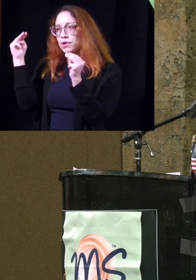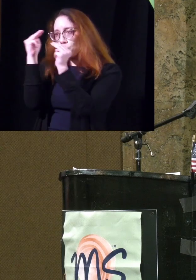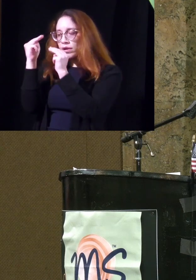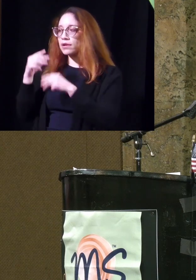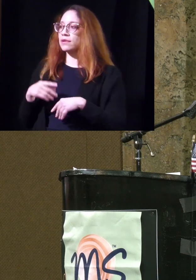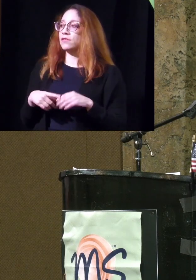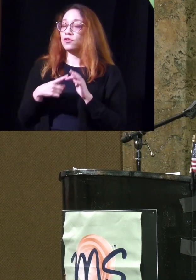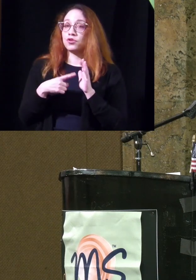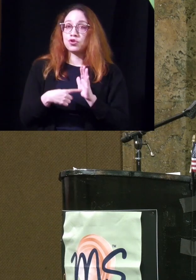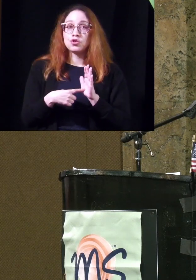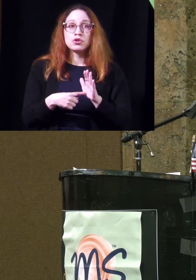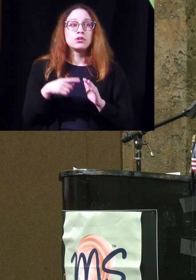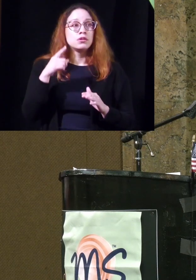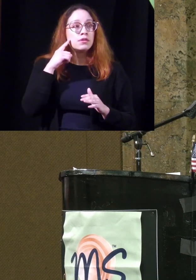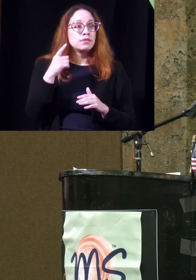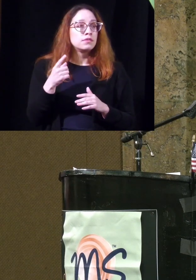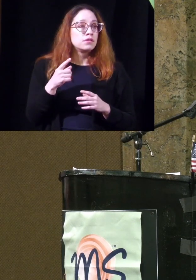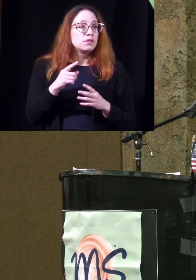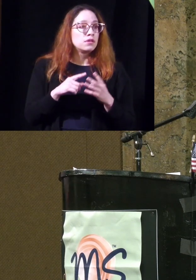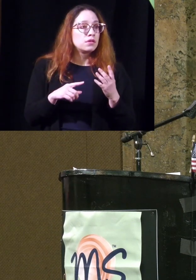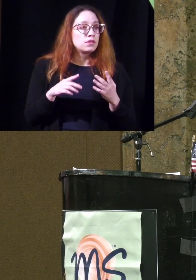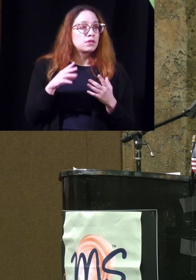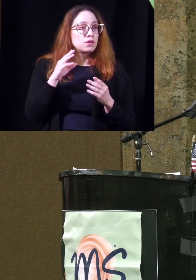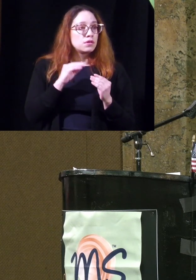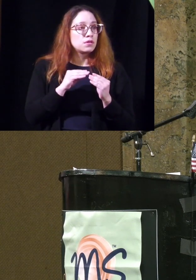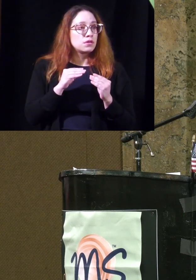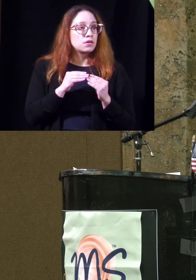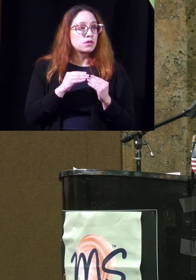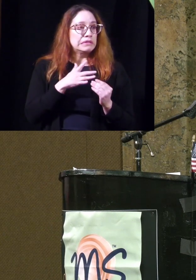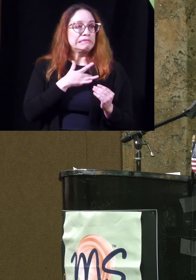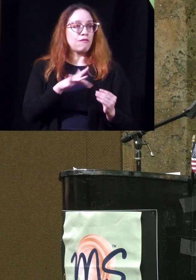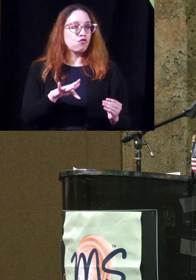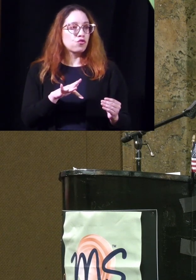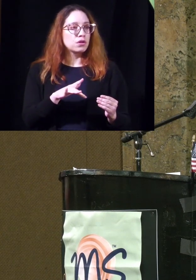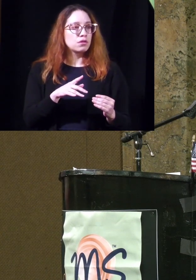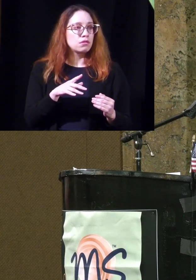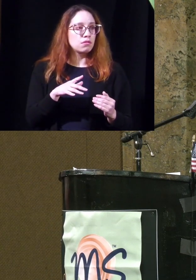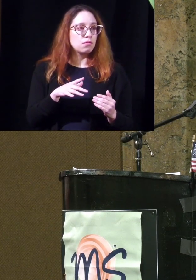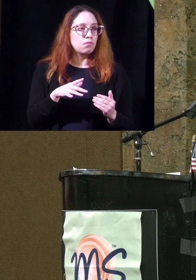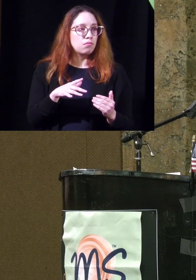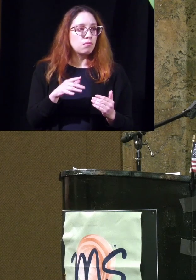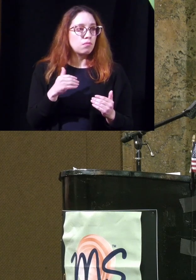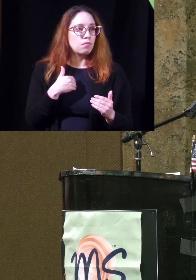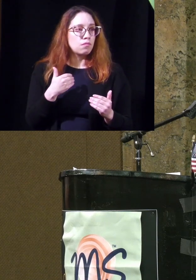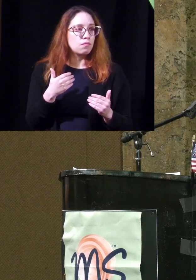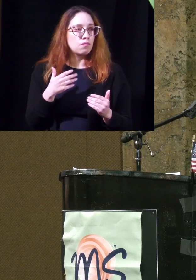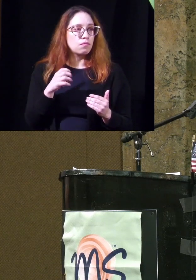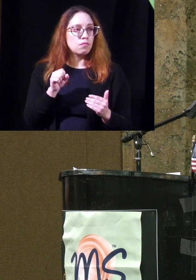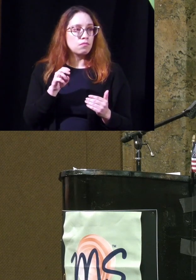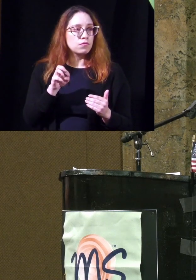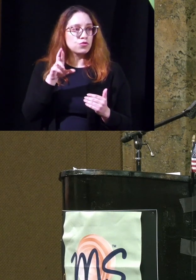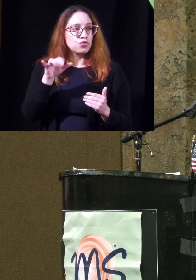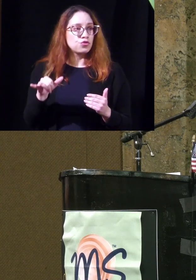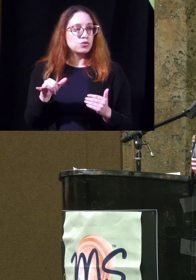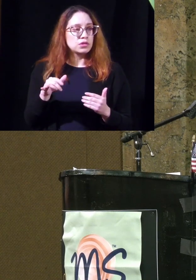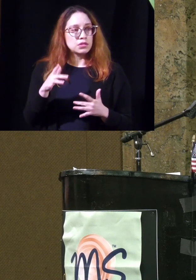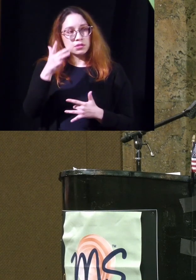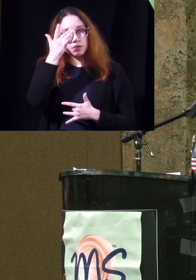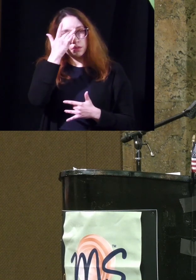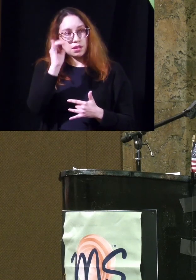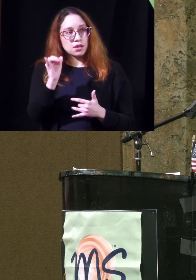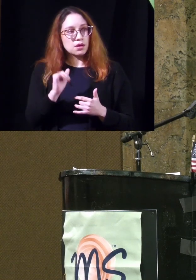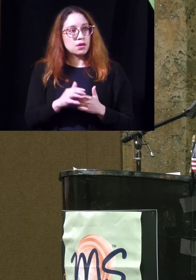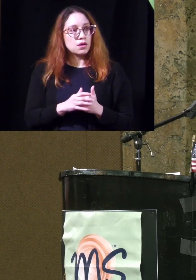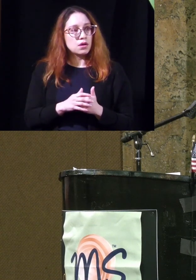for example, for symptoms like that are more sensory, if you have a sensory symptom like